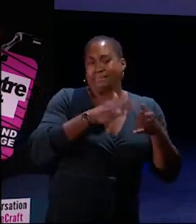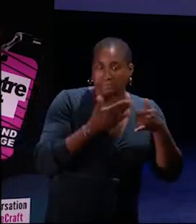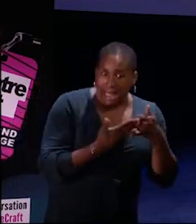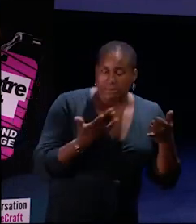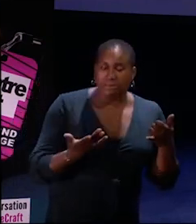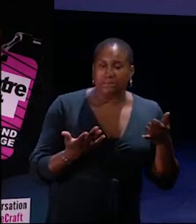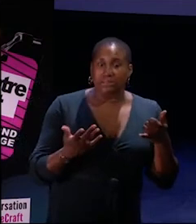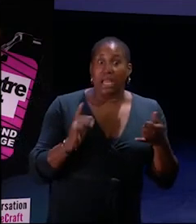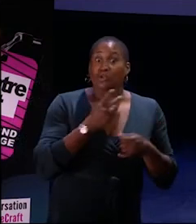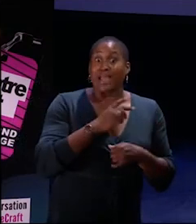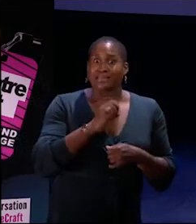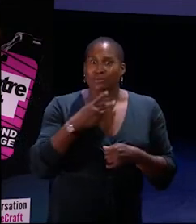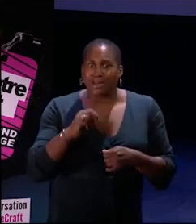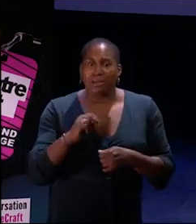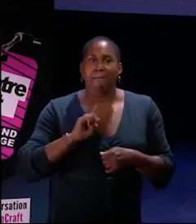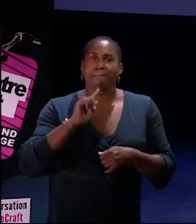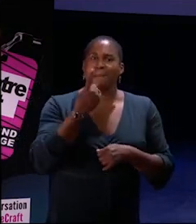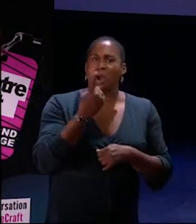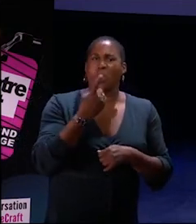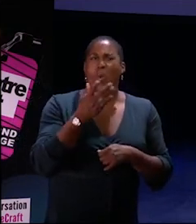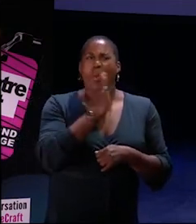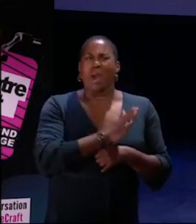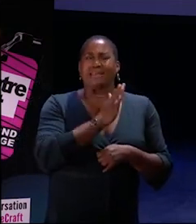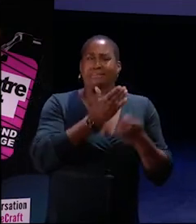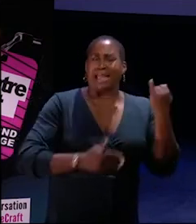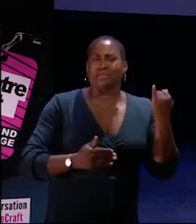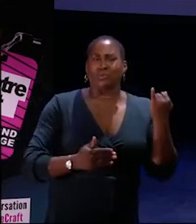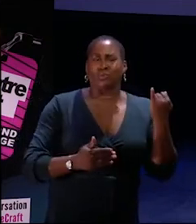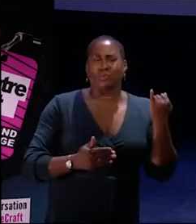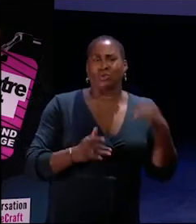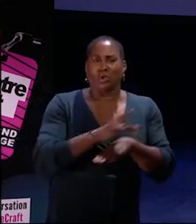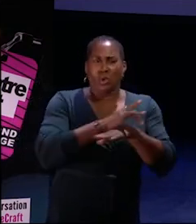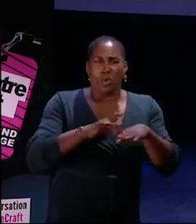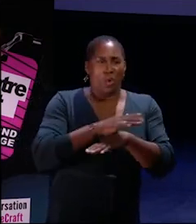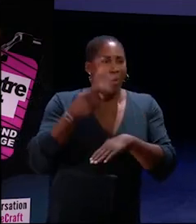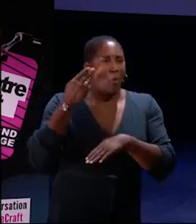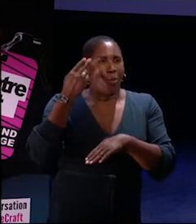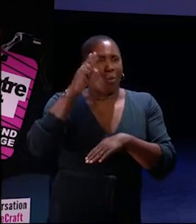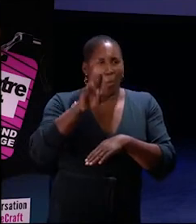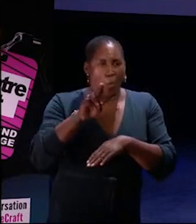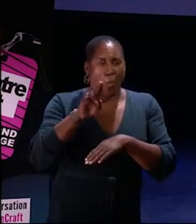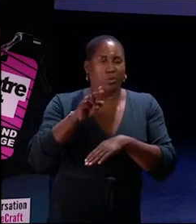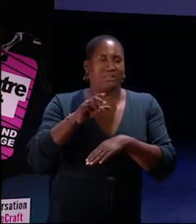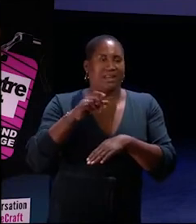my first West End show, which was a drag murder mystery called Death Drop, you might have heard of.